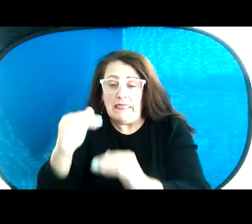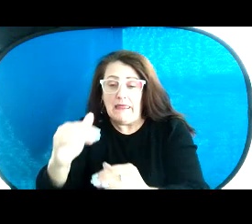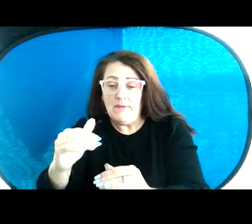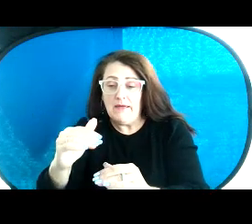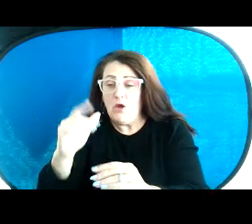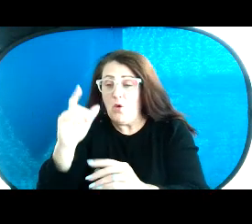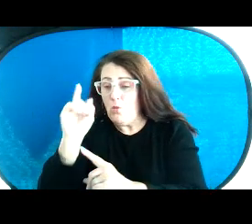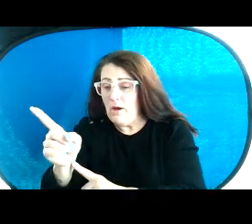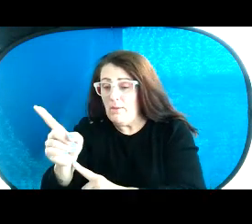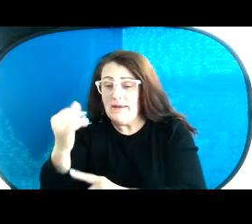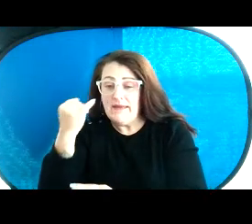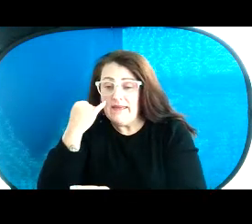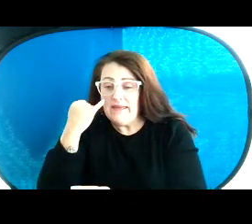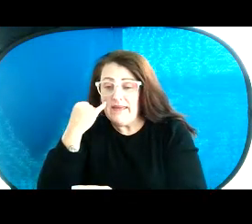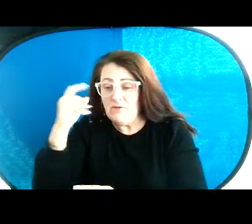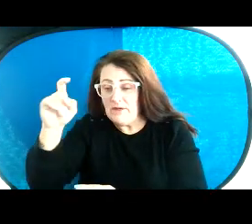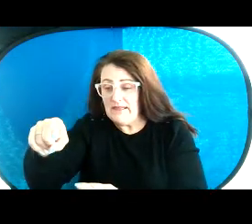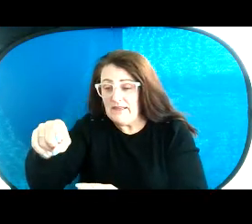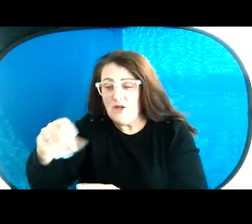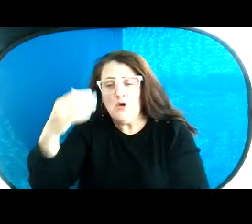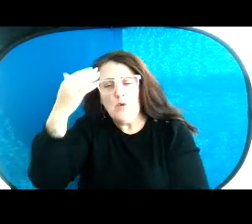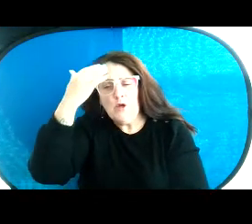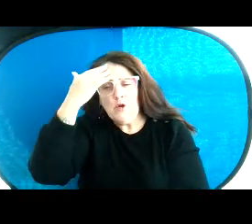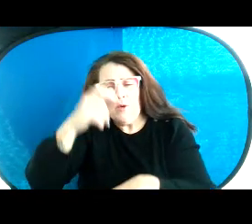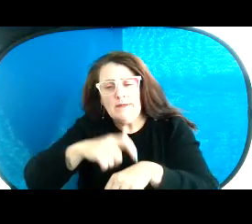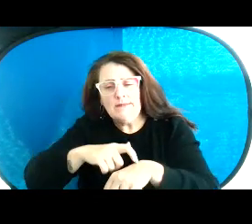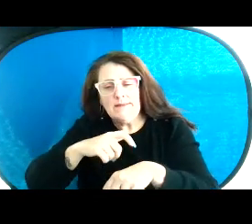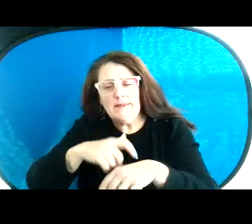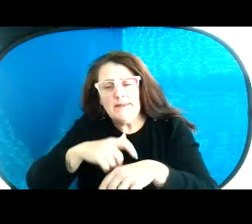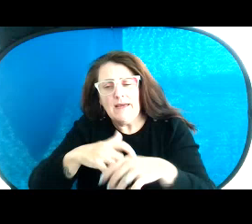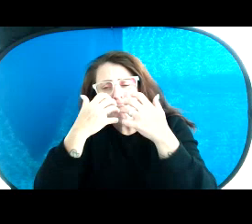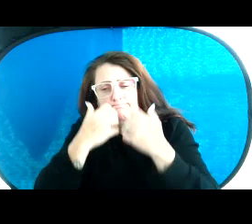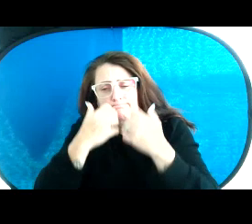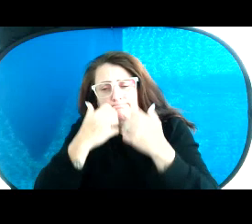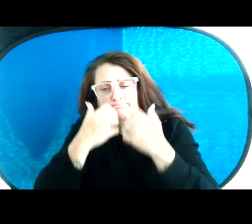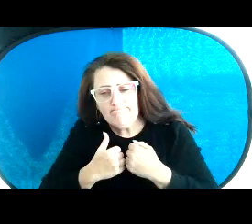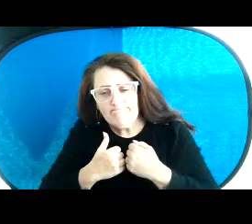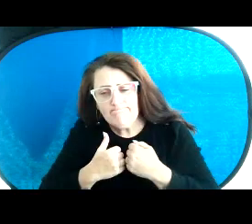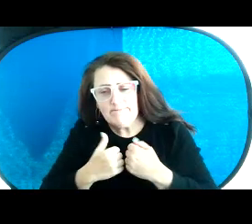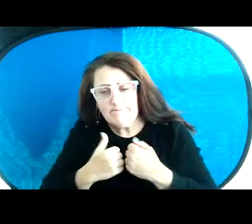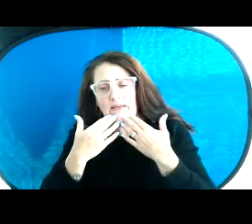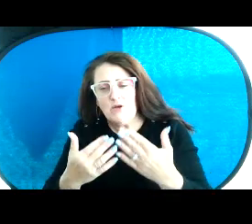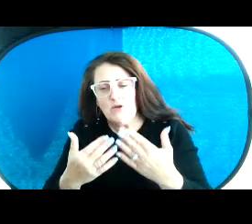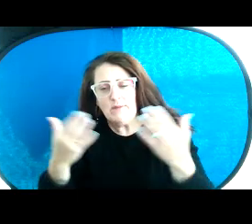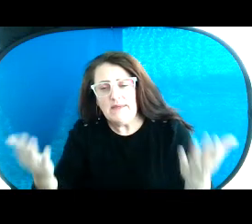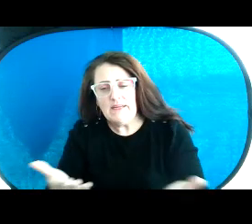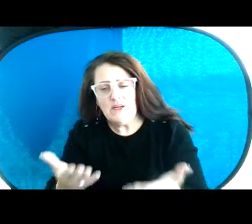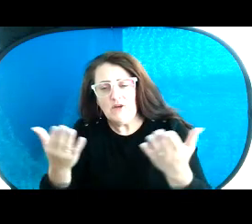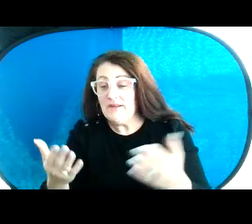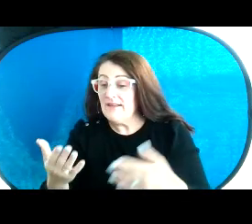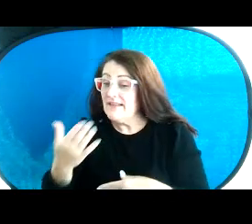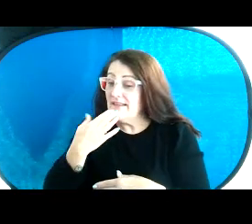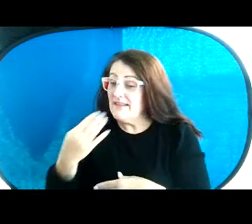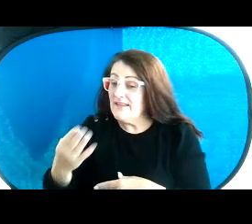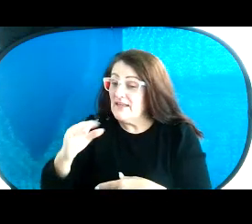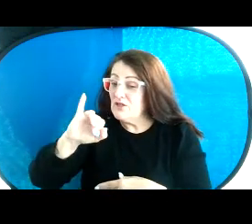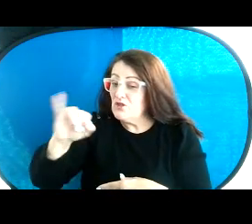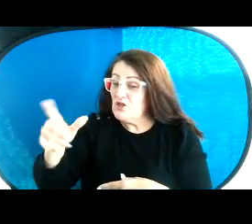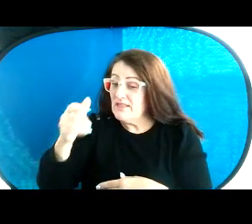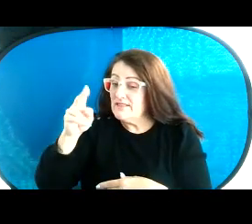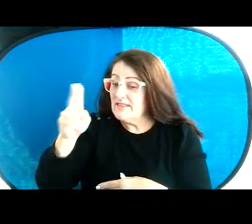Thank you for joining us today. We know your time is valuable and we appreciate you sharing some of it with us. Thanks so much, Justin. We're now going to move